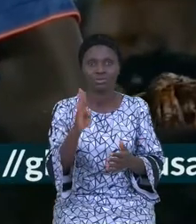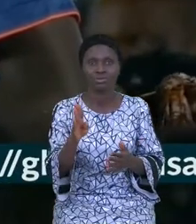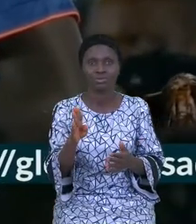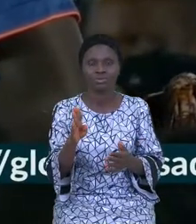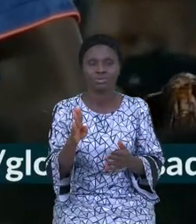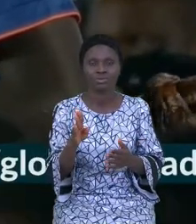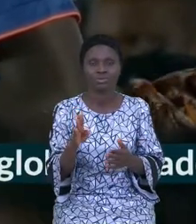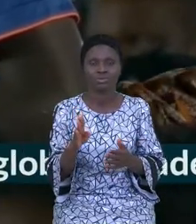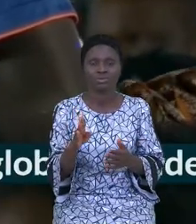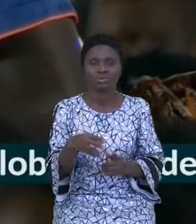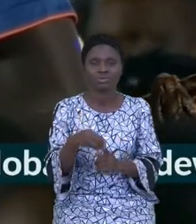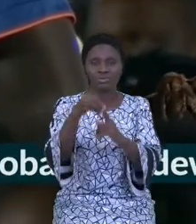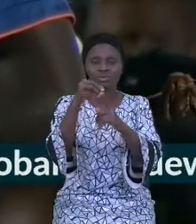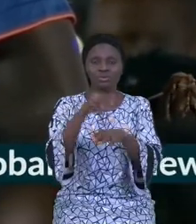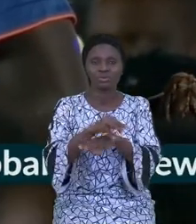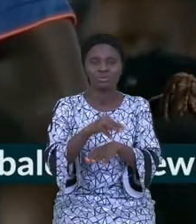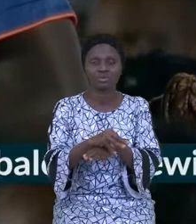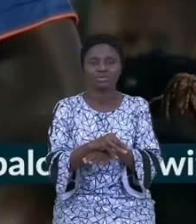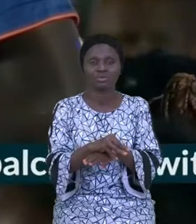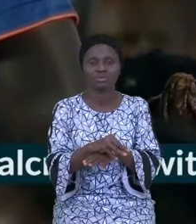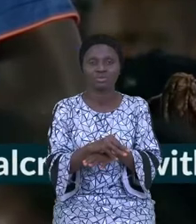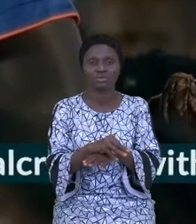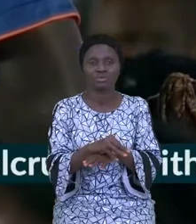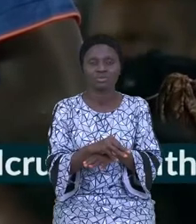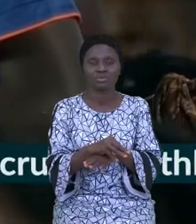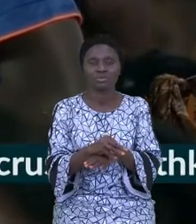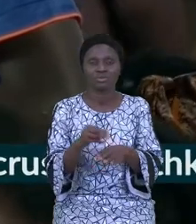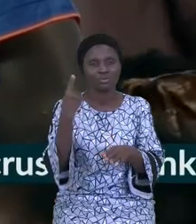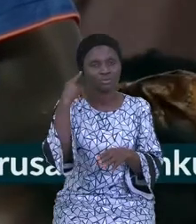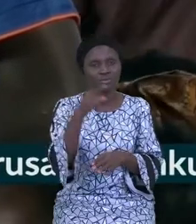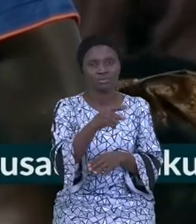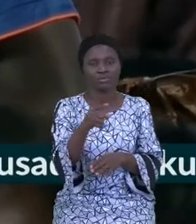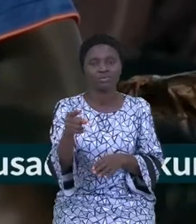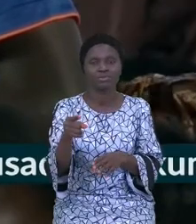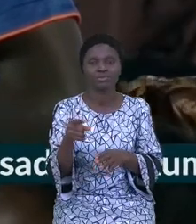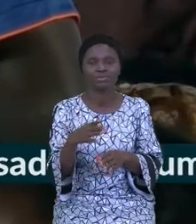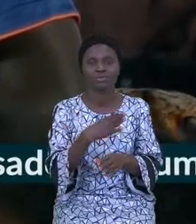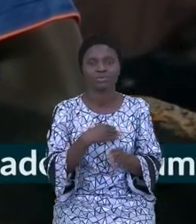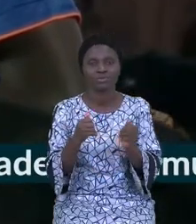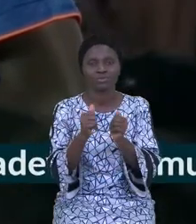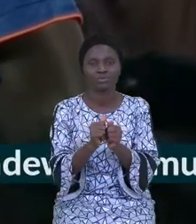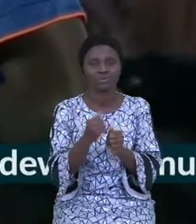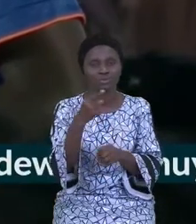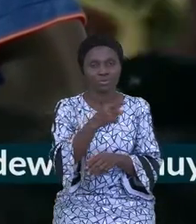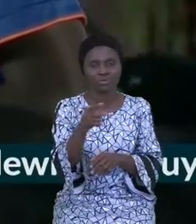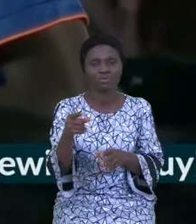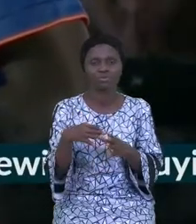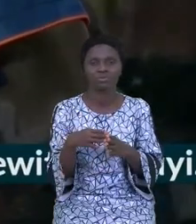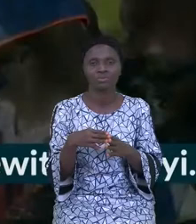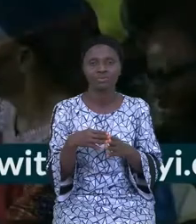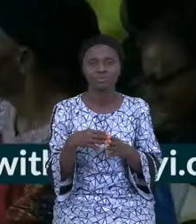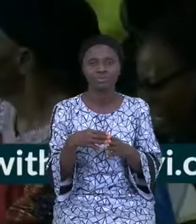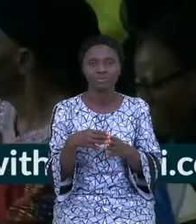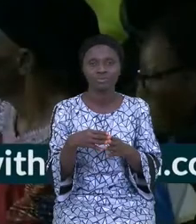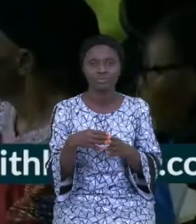special program with you and for you. If you look back at the back of the whole